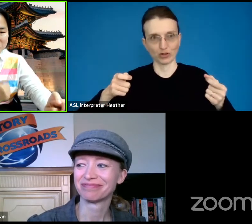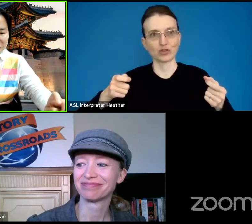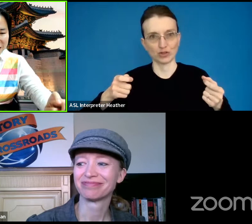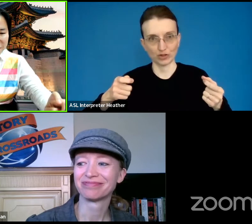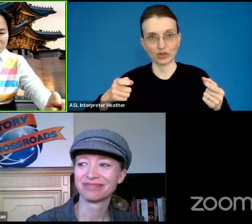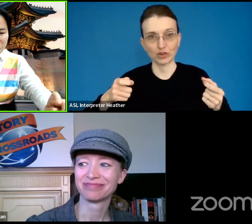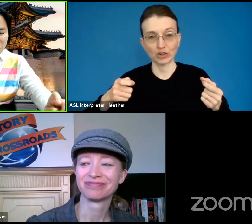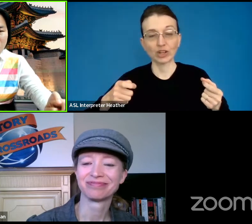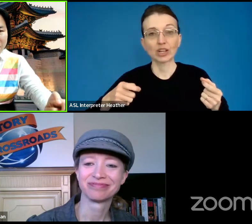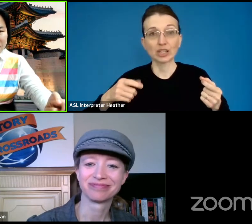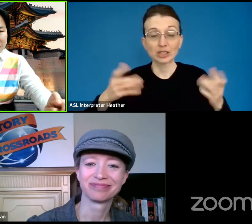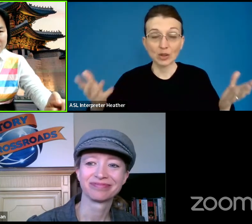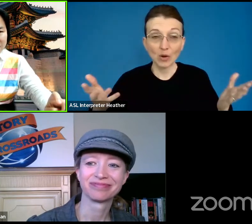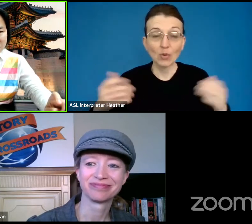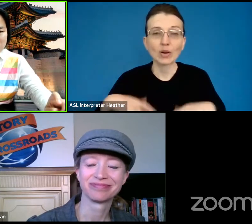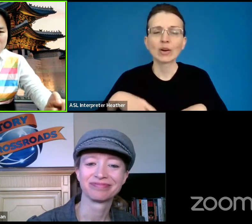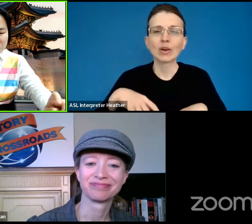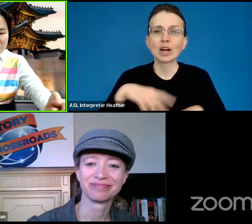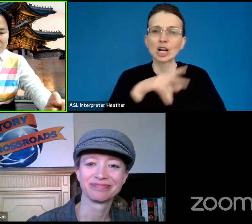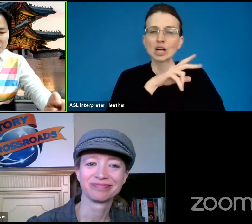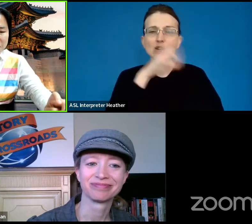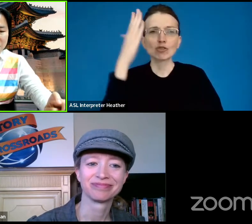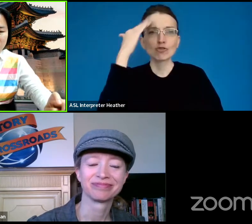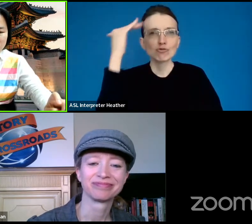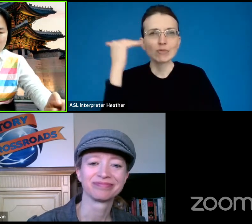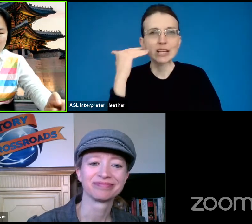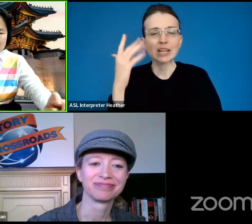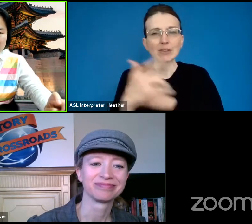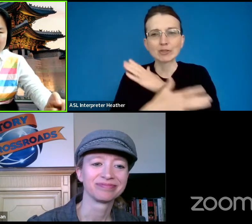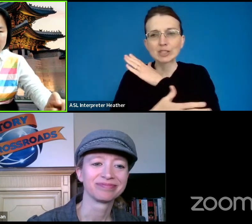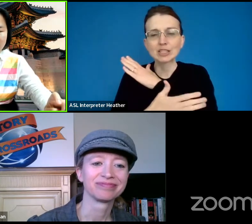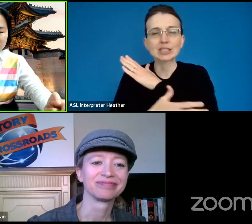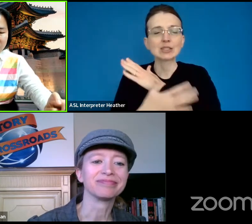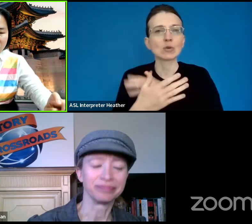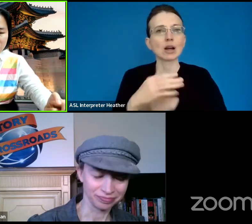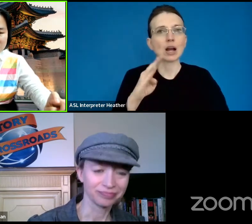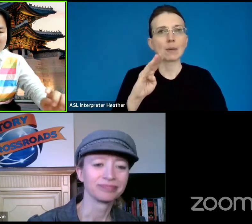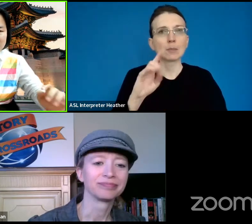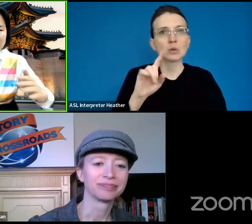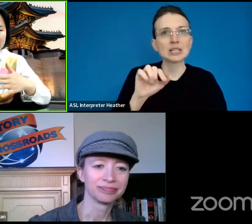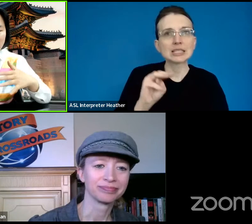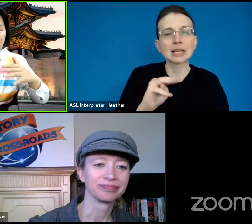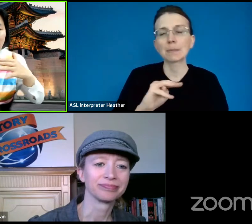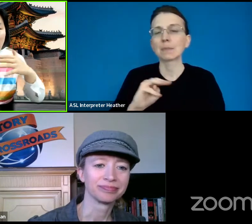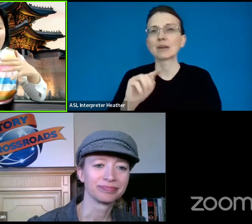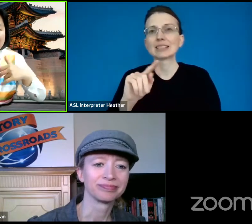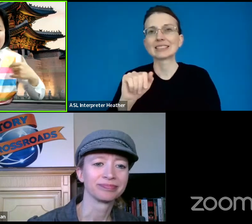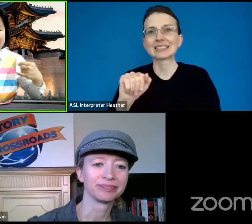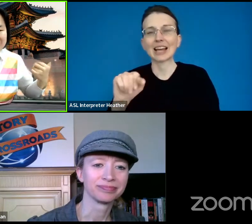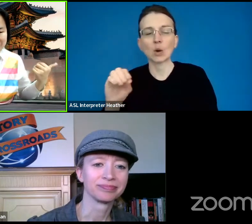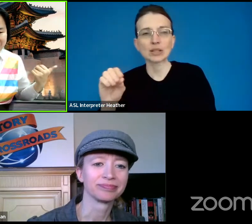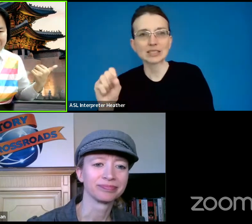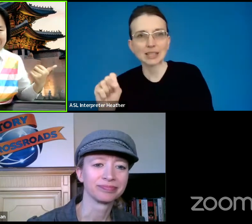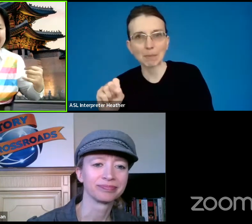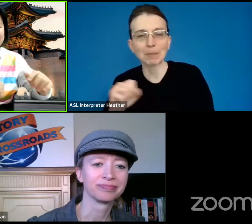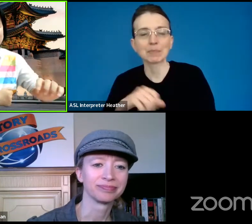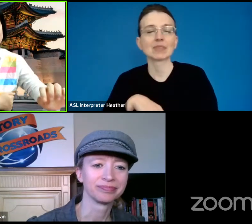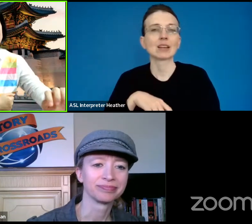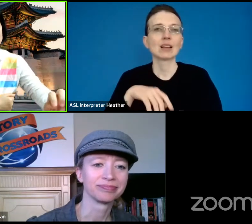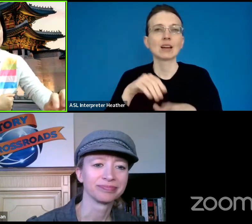a country where Buddhism, Confucianism, and Taoism